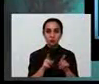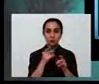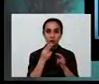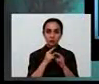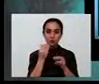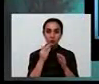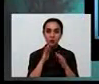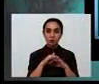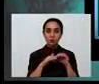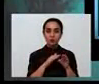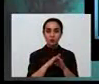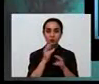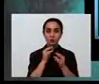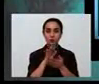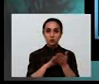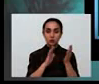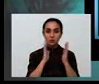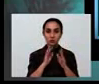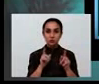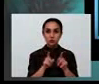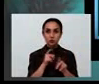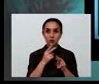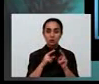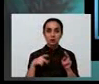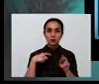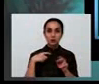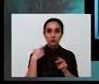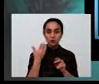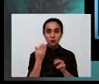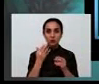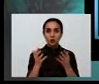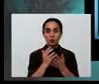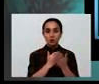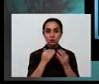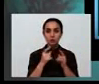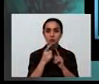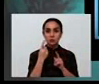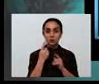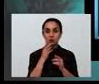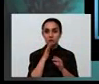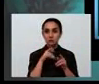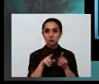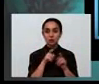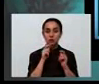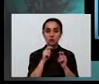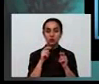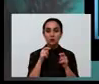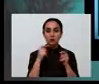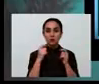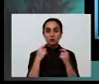amalga oshirishlarning bardavom davom etilishi dehqonlar hosilining bir qismini ekin bozorida